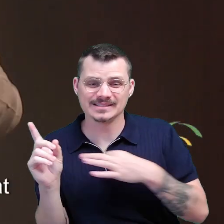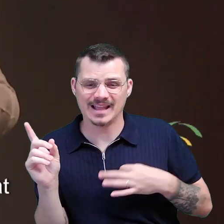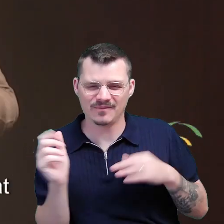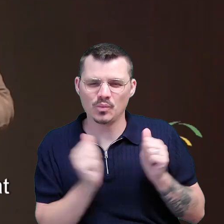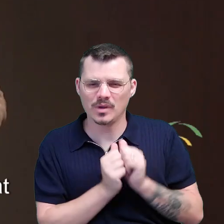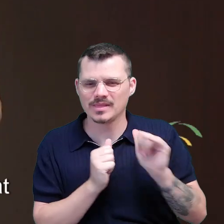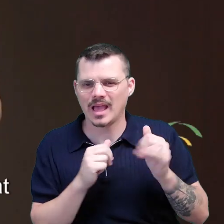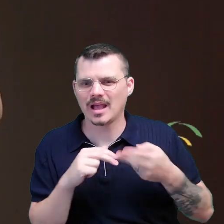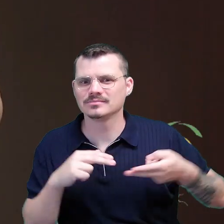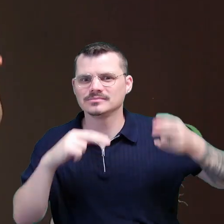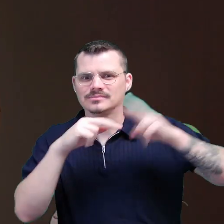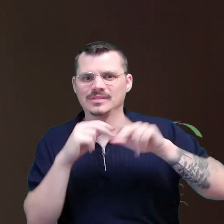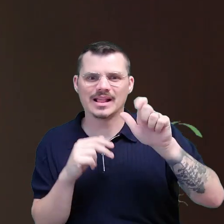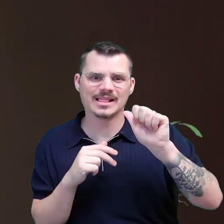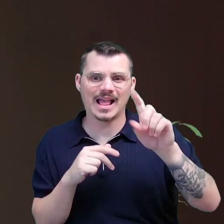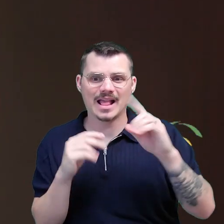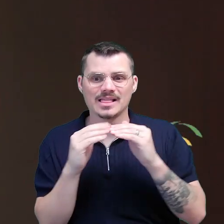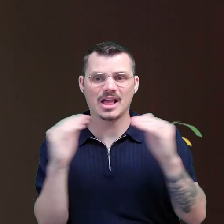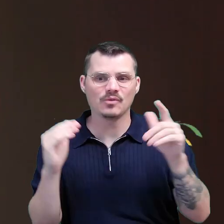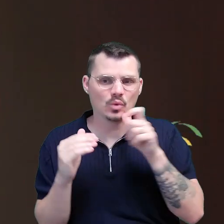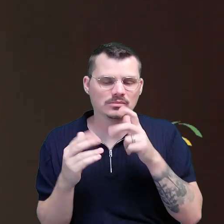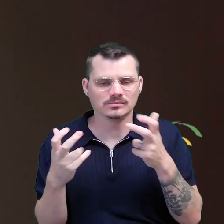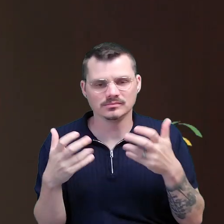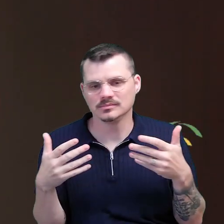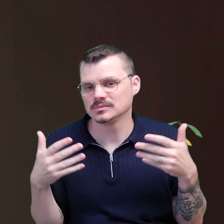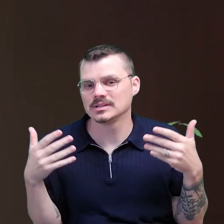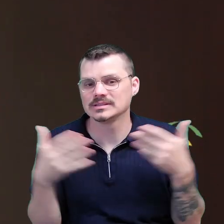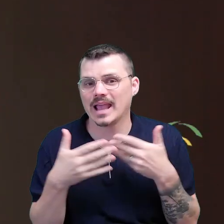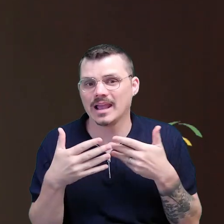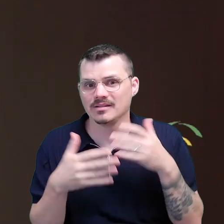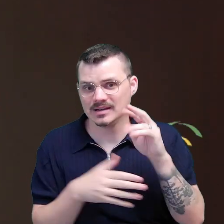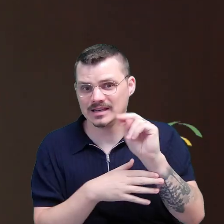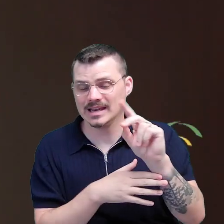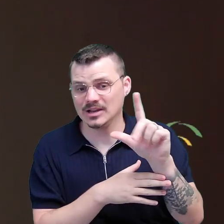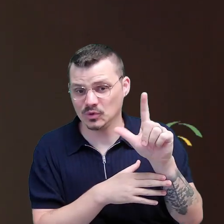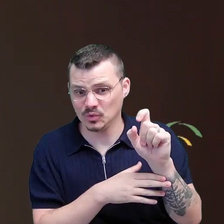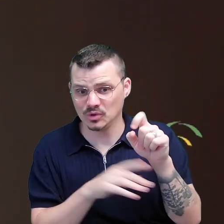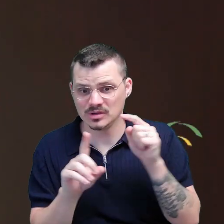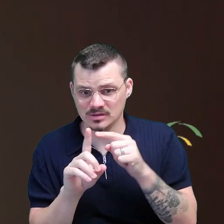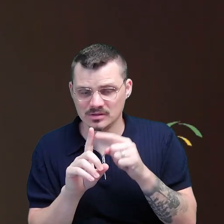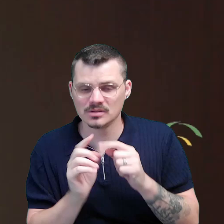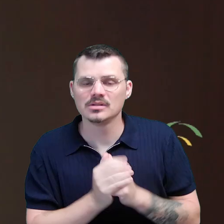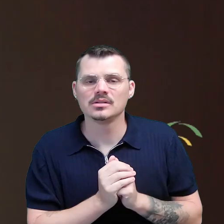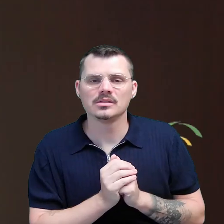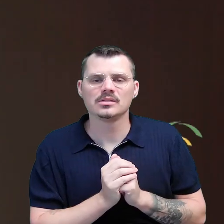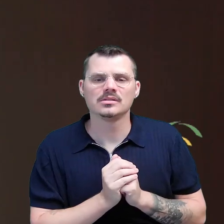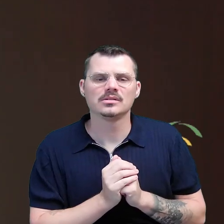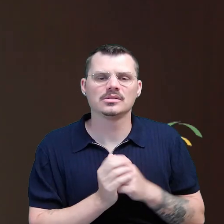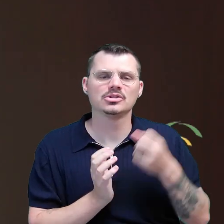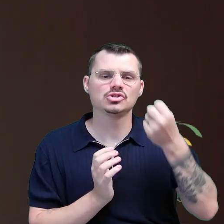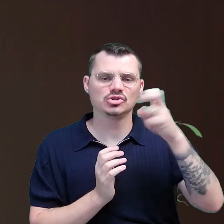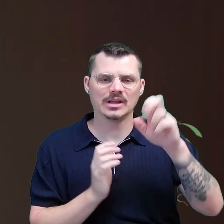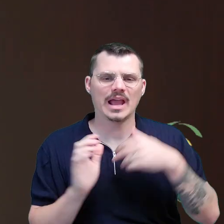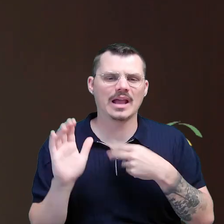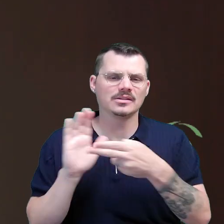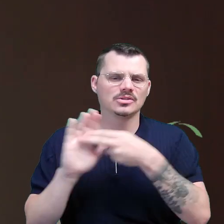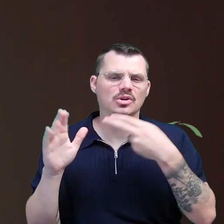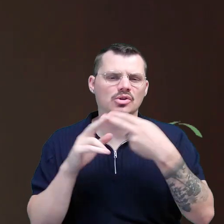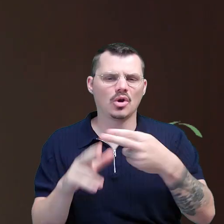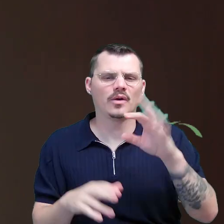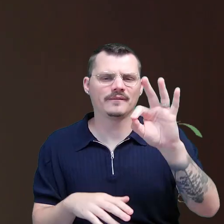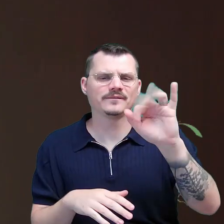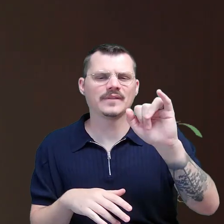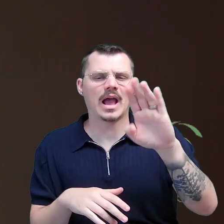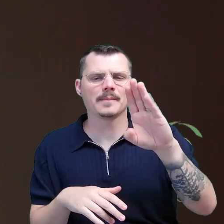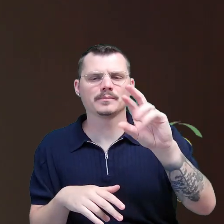with the elevated lead level that was scared of needles, she had been diagnosed with